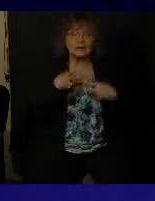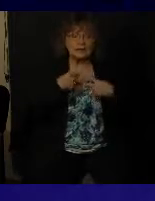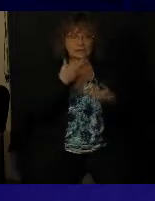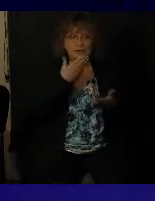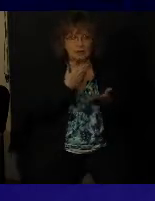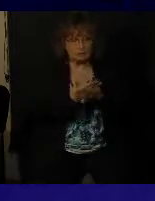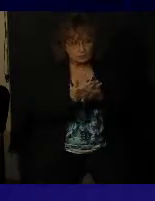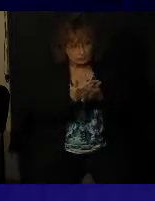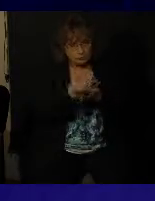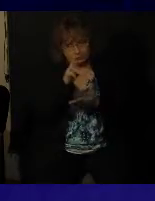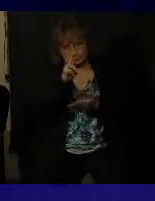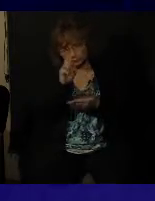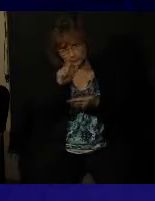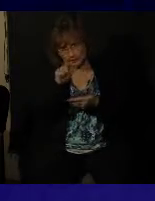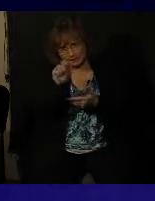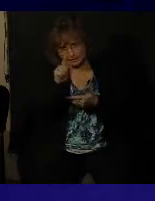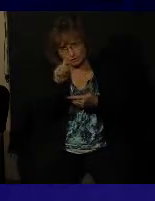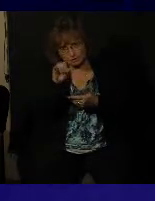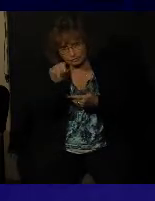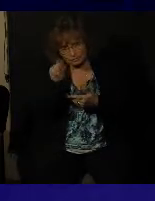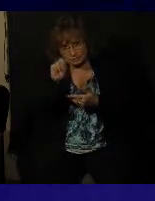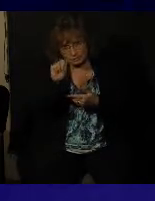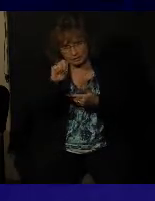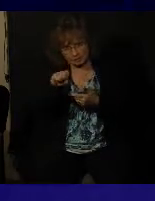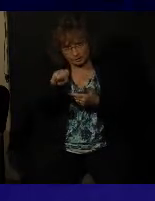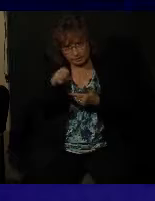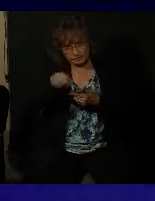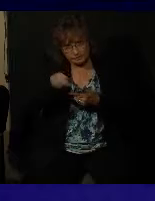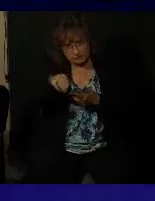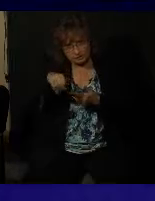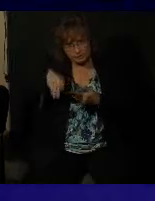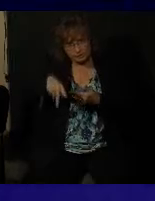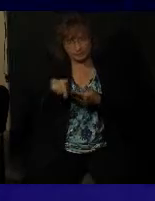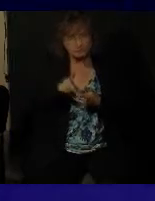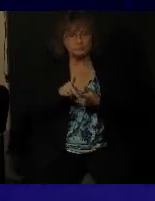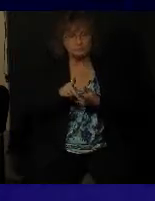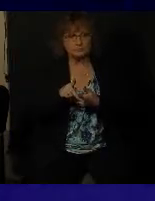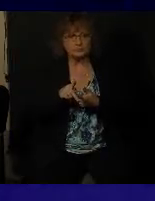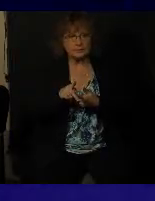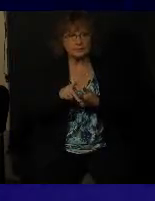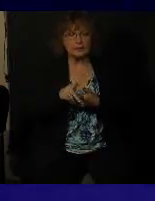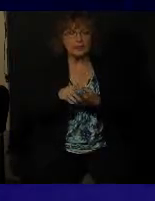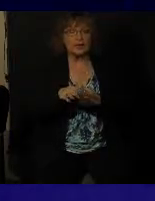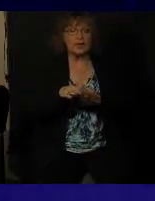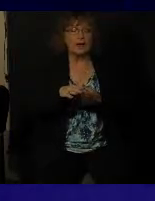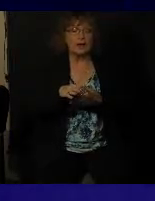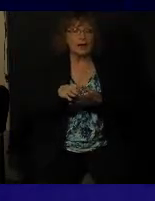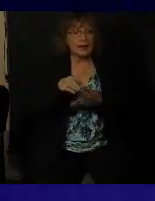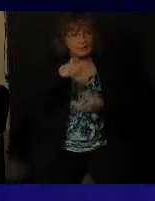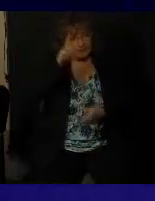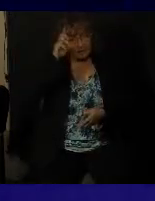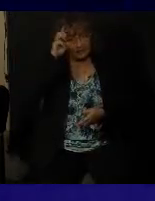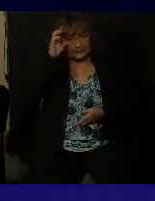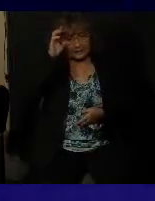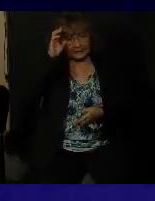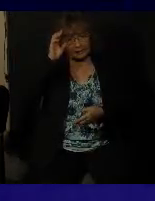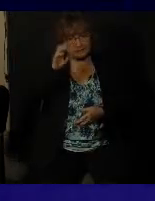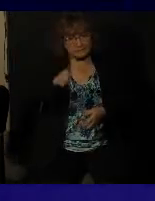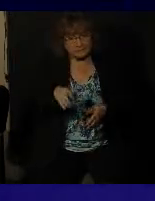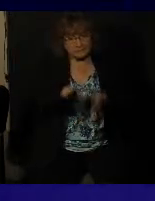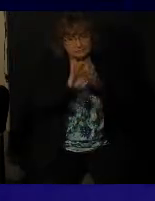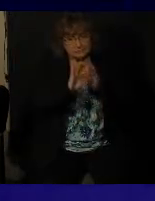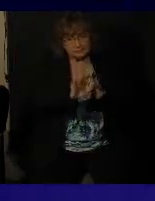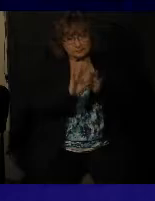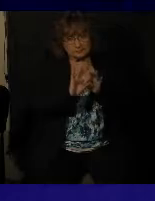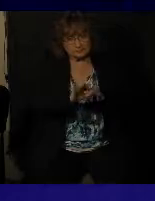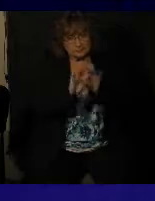big. So we're not getting in any fights, and I forgave her for all the things she did to me and all the things I'd done to her, and how